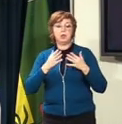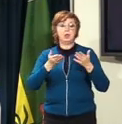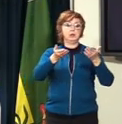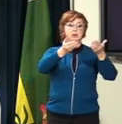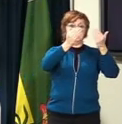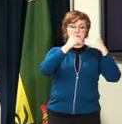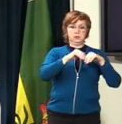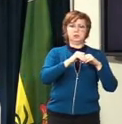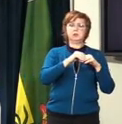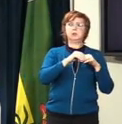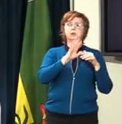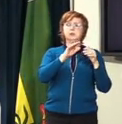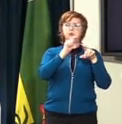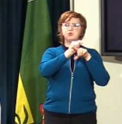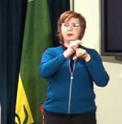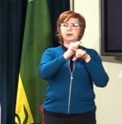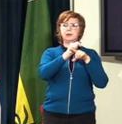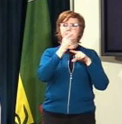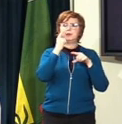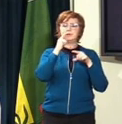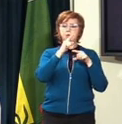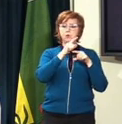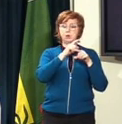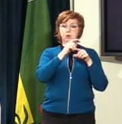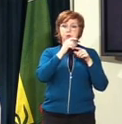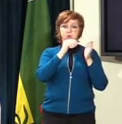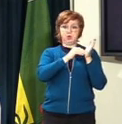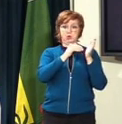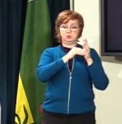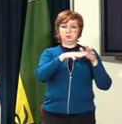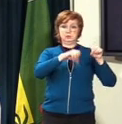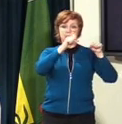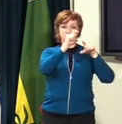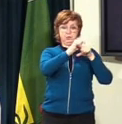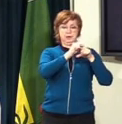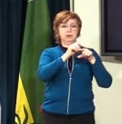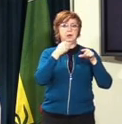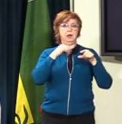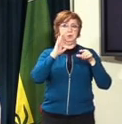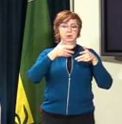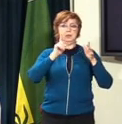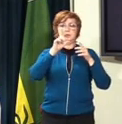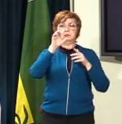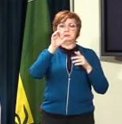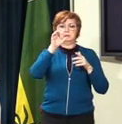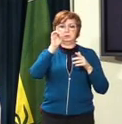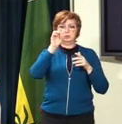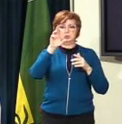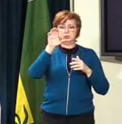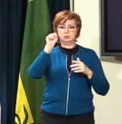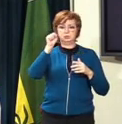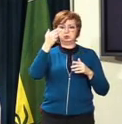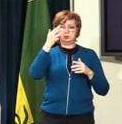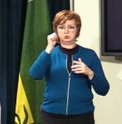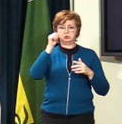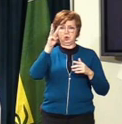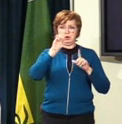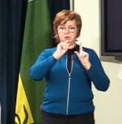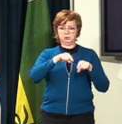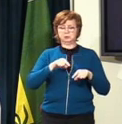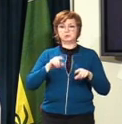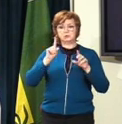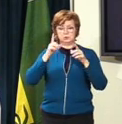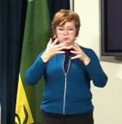for training, I'll turn that over to Susan, but just before I do, I'd just like to highlight that as part of the original pandemic